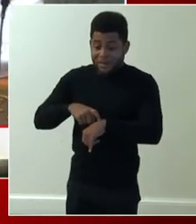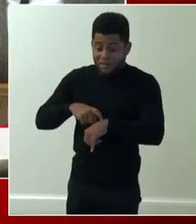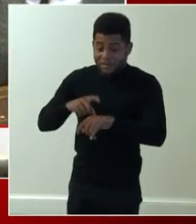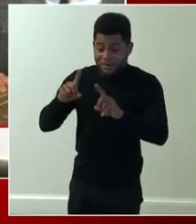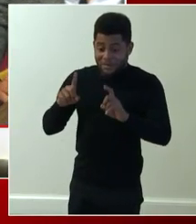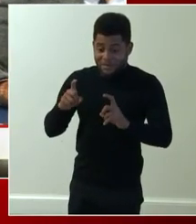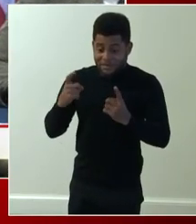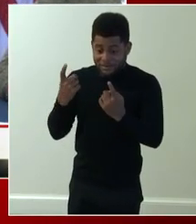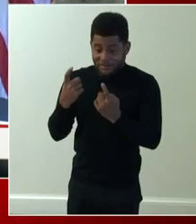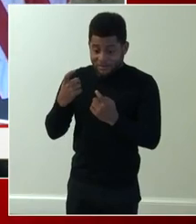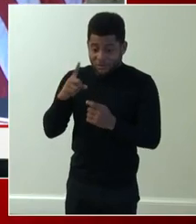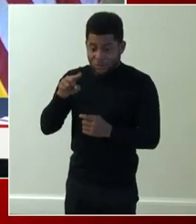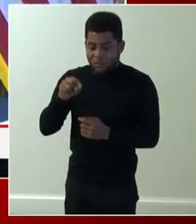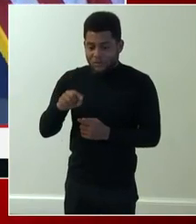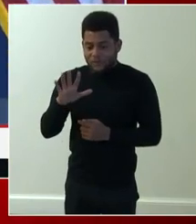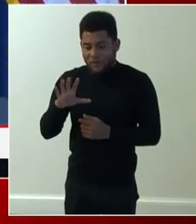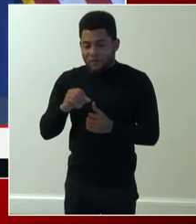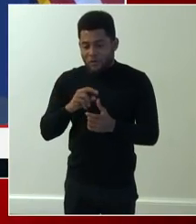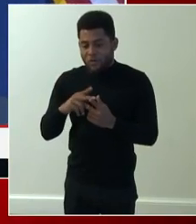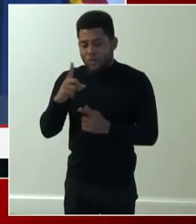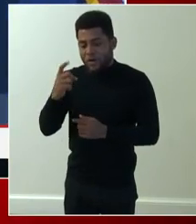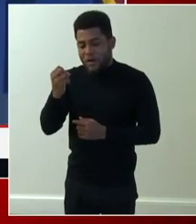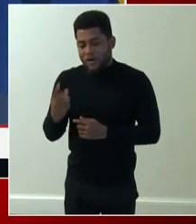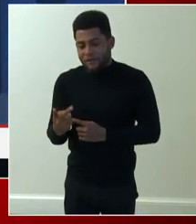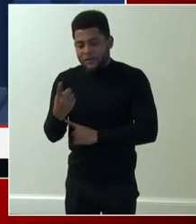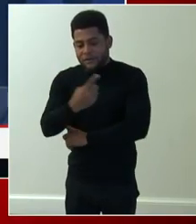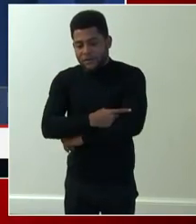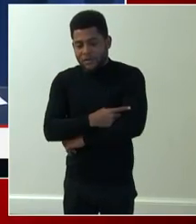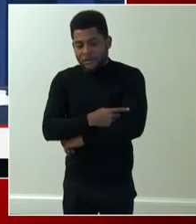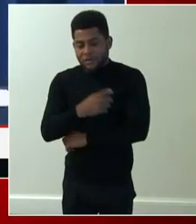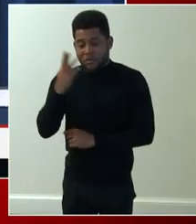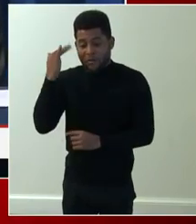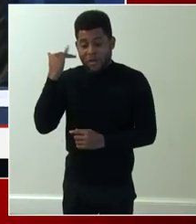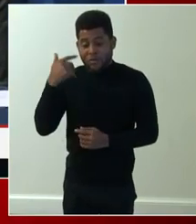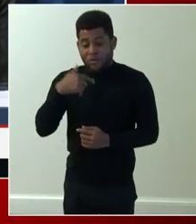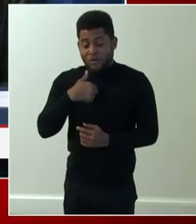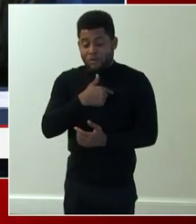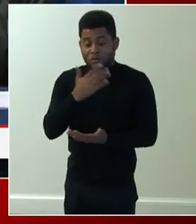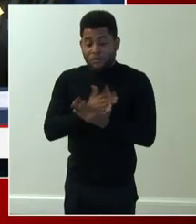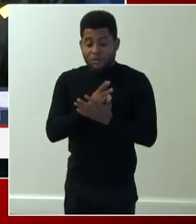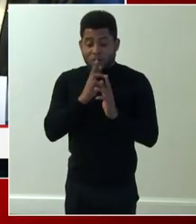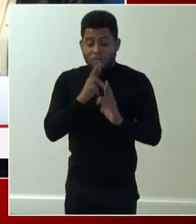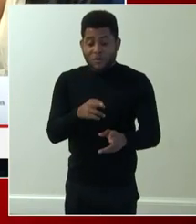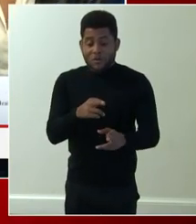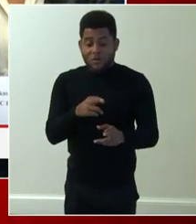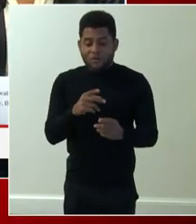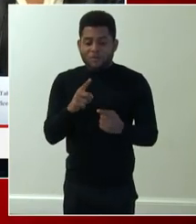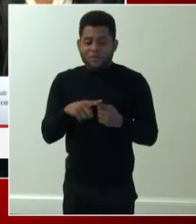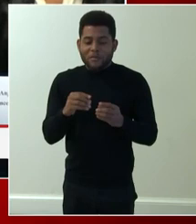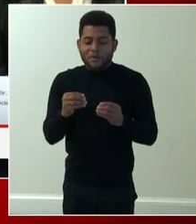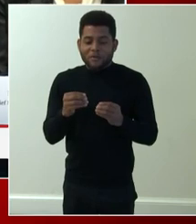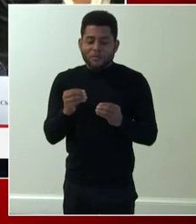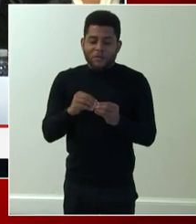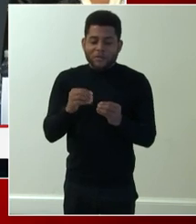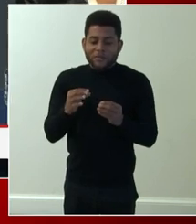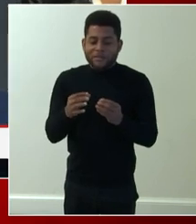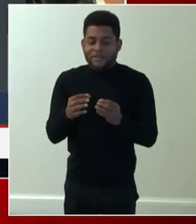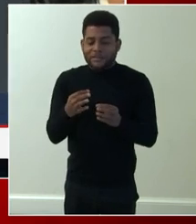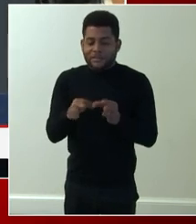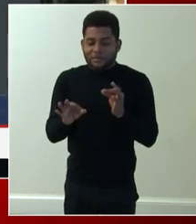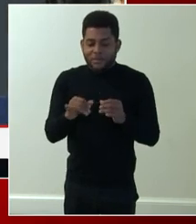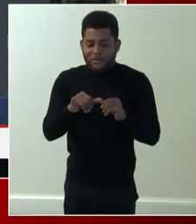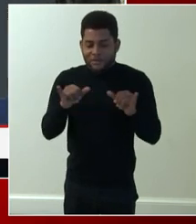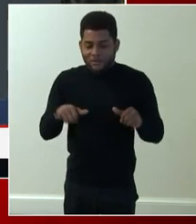days. And part of the reason we stopped reporting that was to provide simpler metrics for people to follow along. I'll point you back to the metric